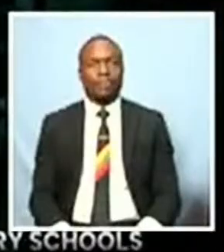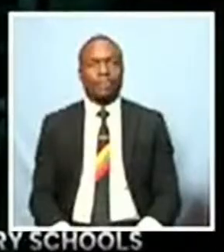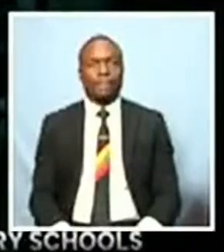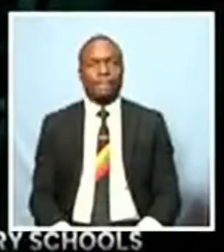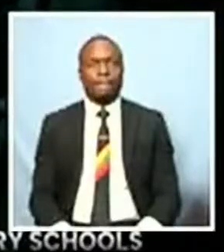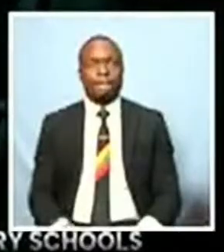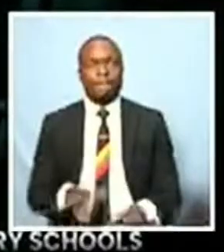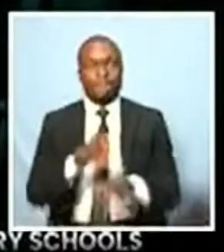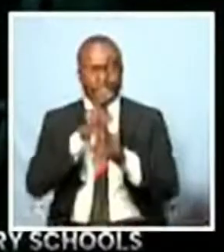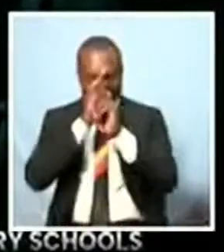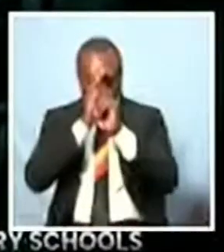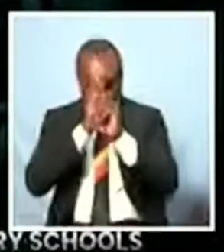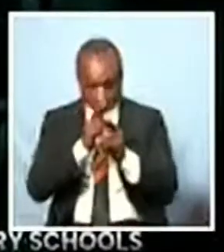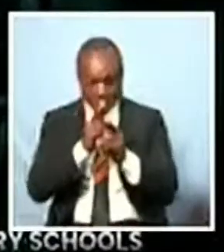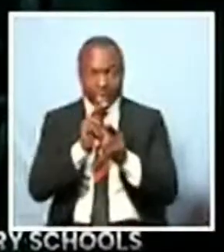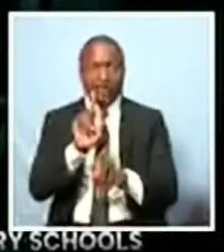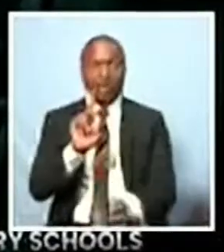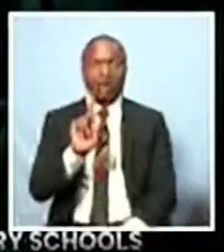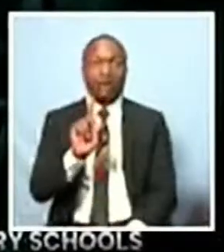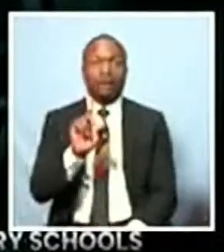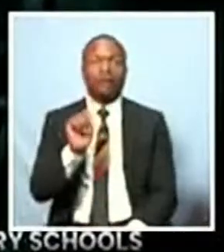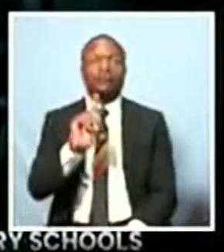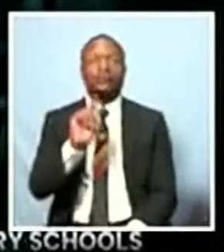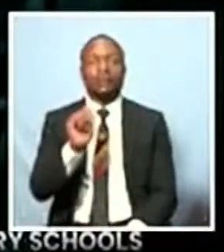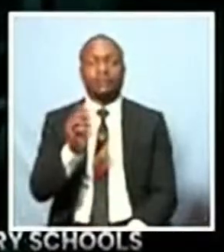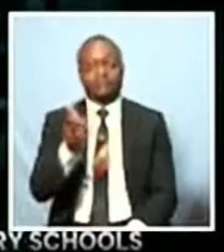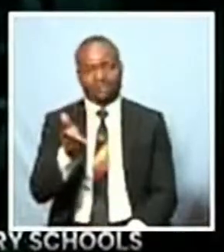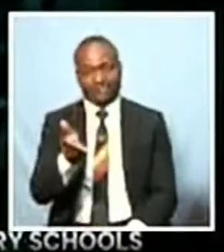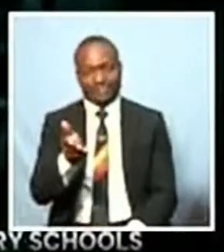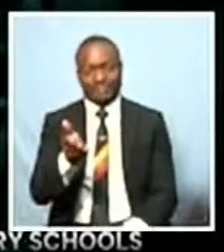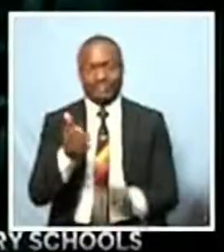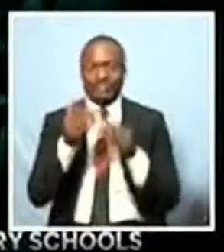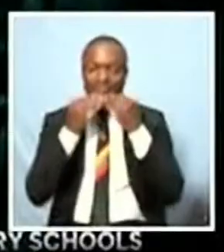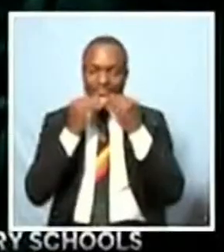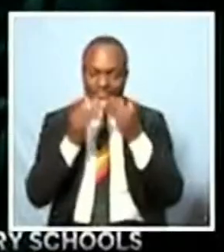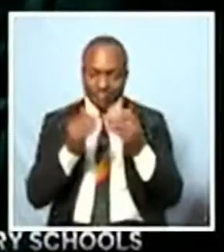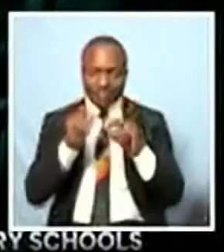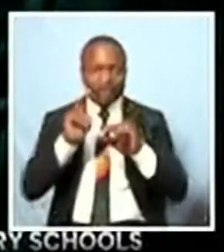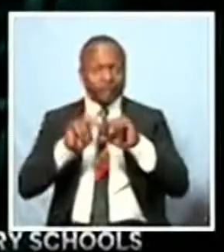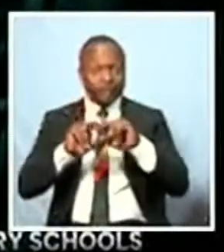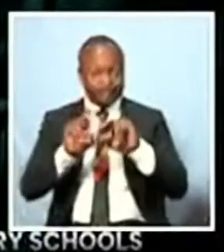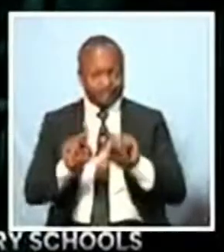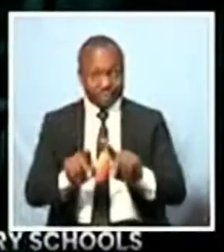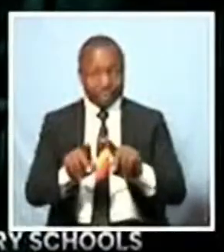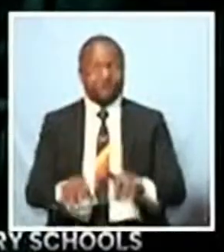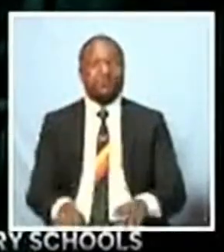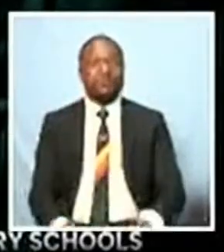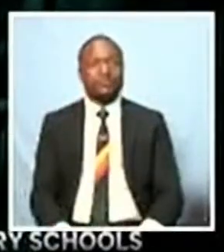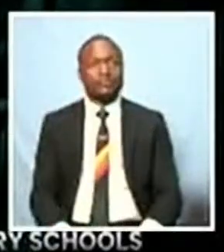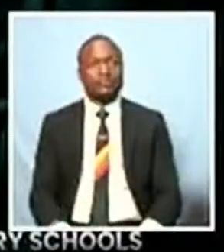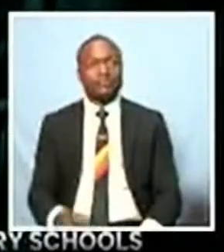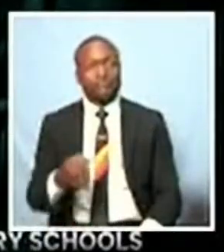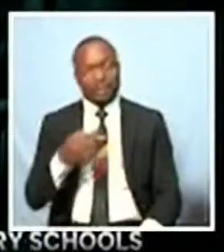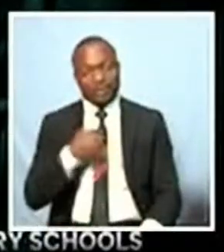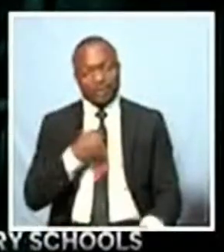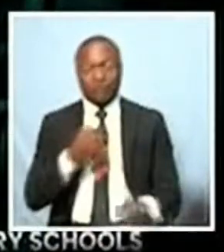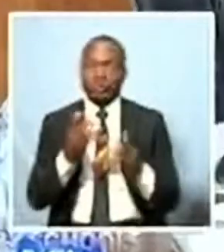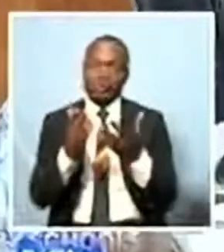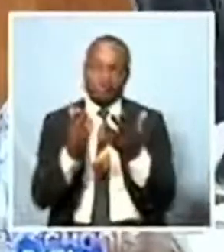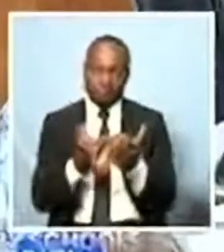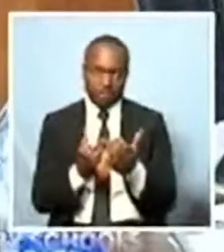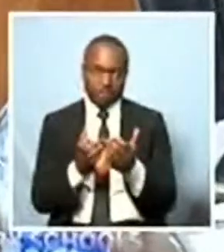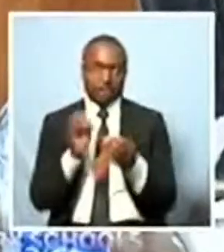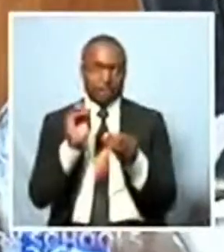I said Honorable Daka, then Honorable Samuzingiri. Okay, thank you. Thank you very much, Chairperson. I just wanted maybe